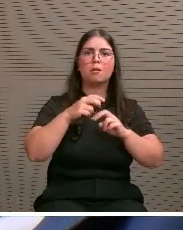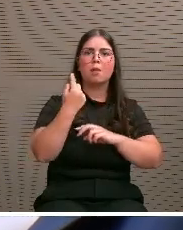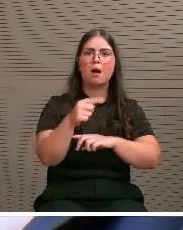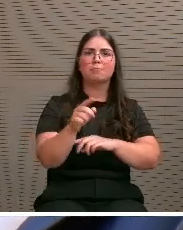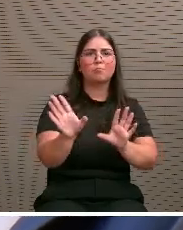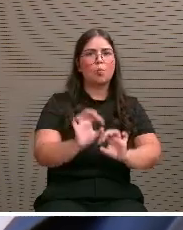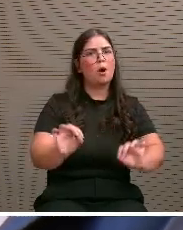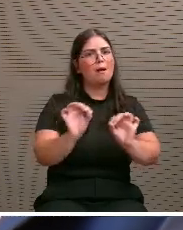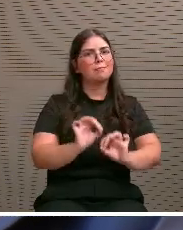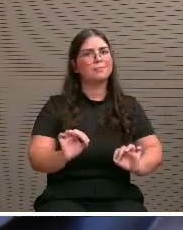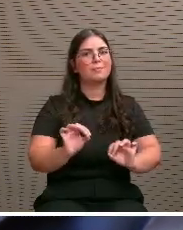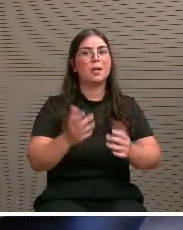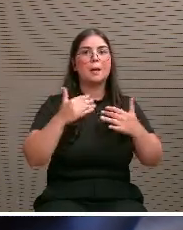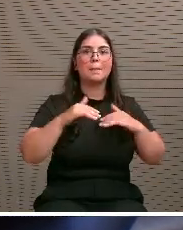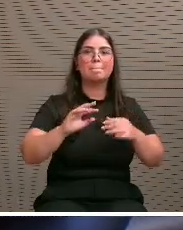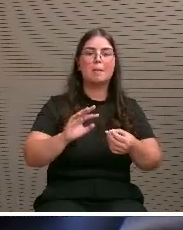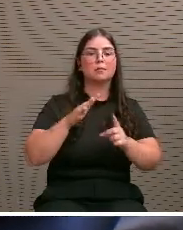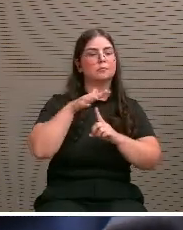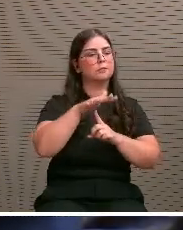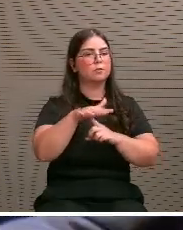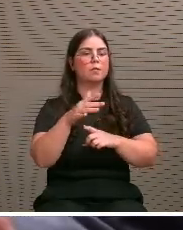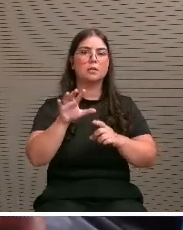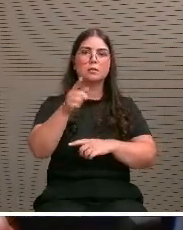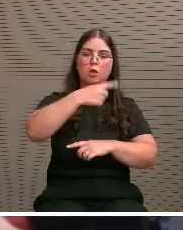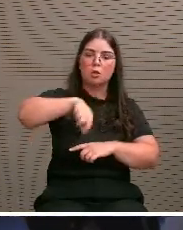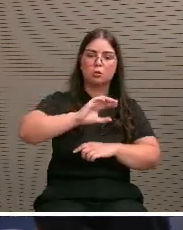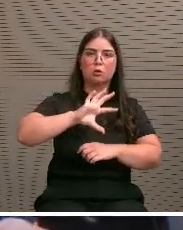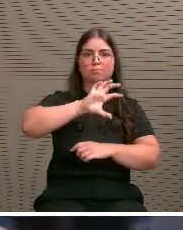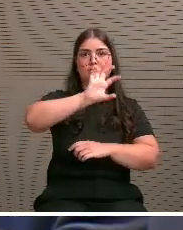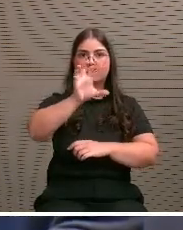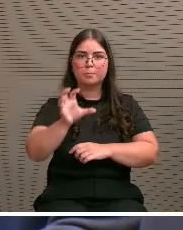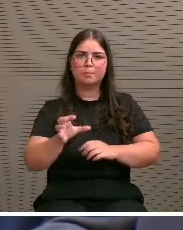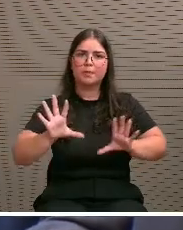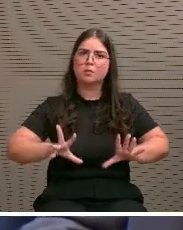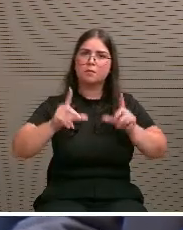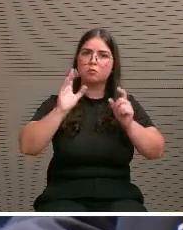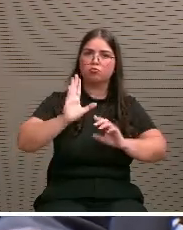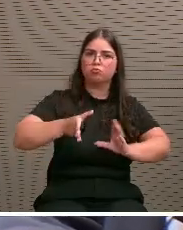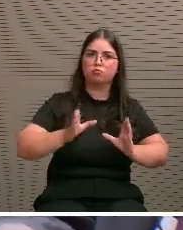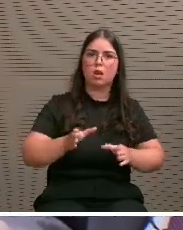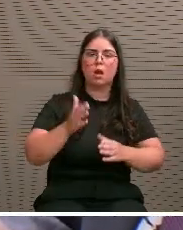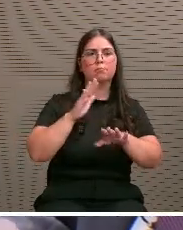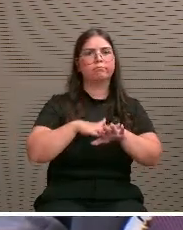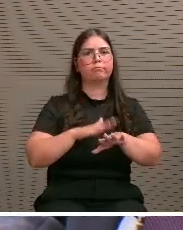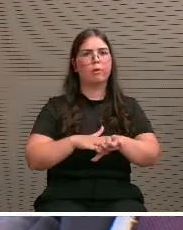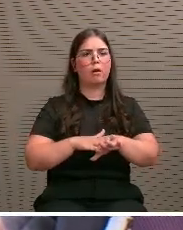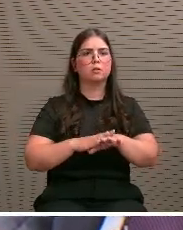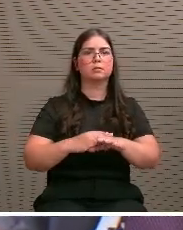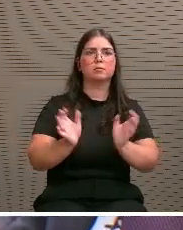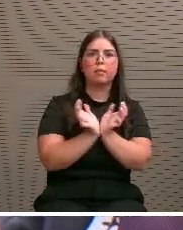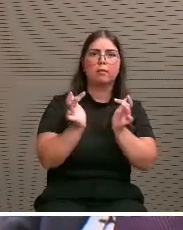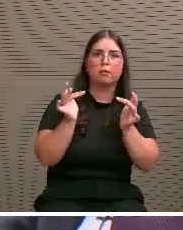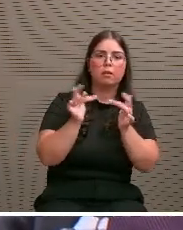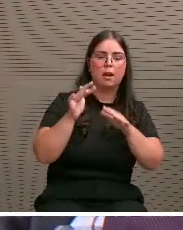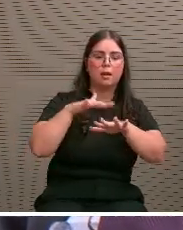do here in the developed world, and especially with the internet, with social media. We can't do anything